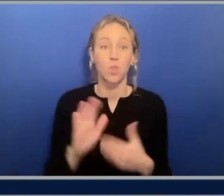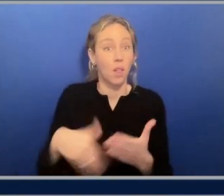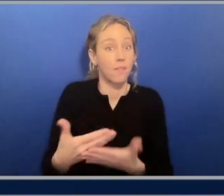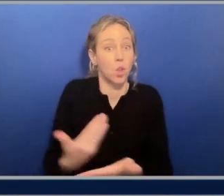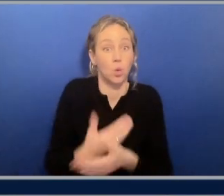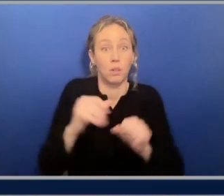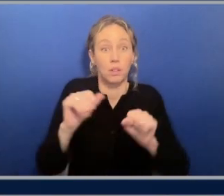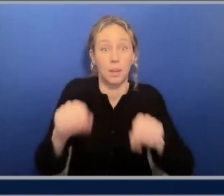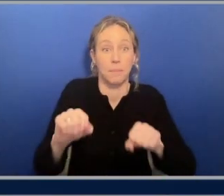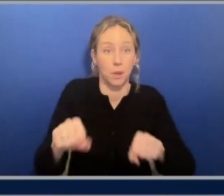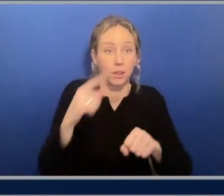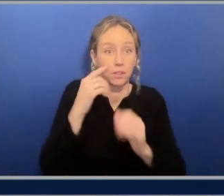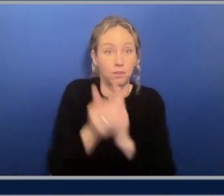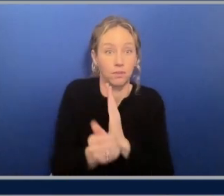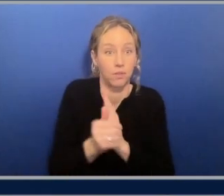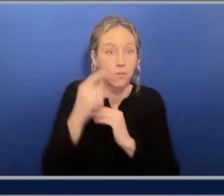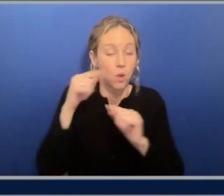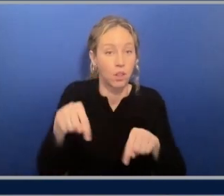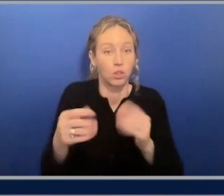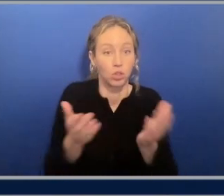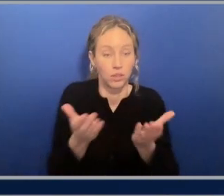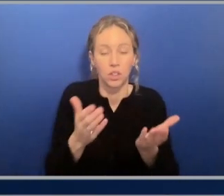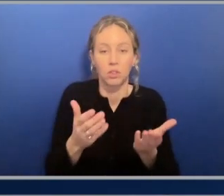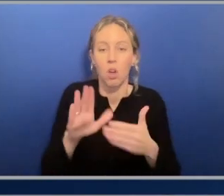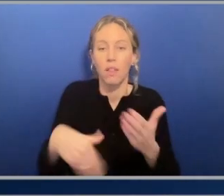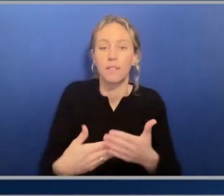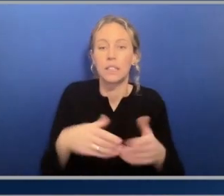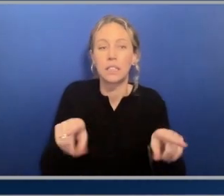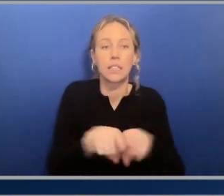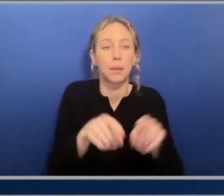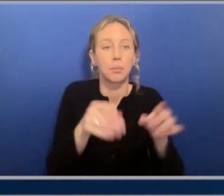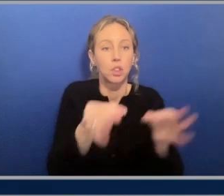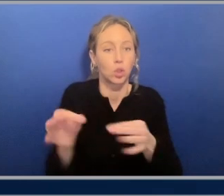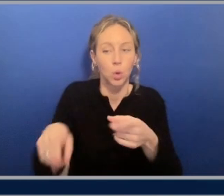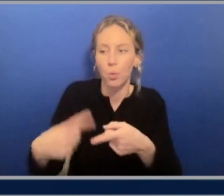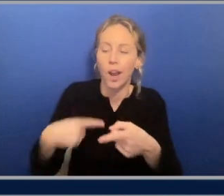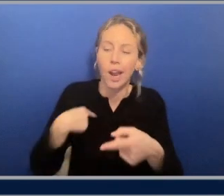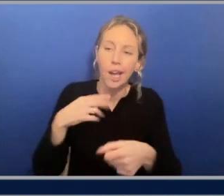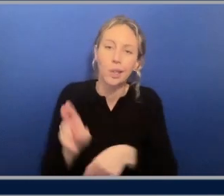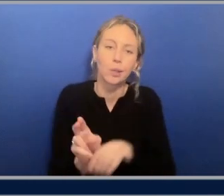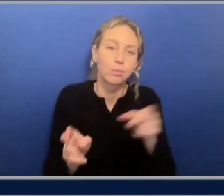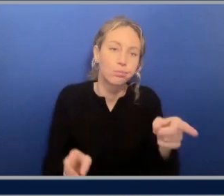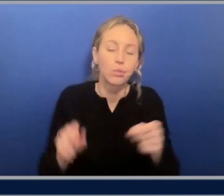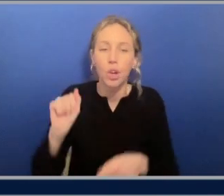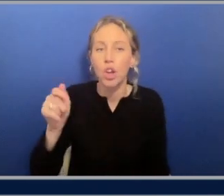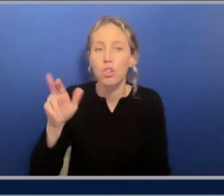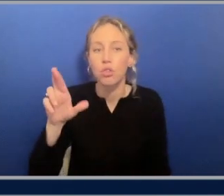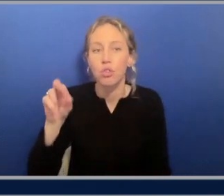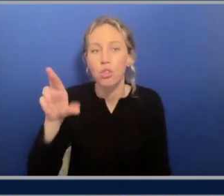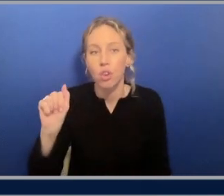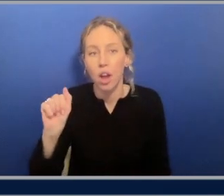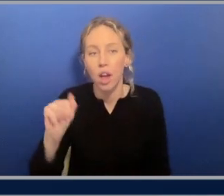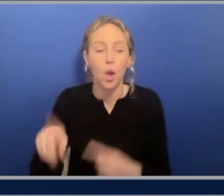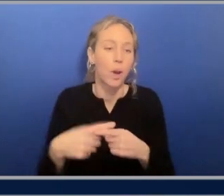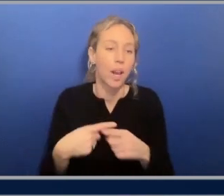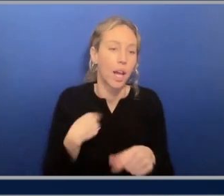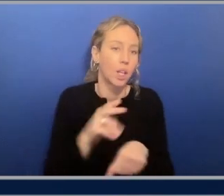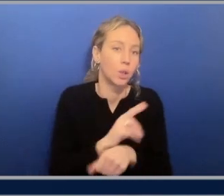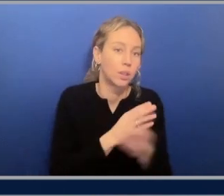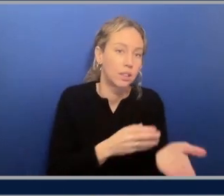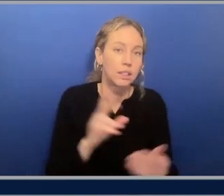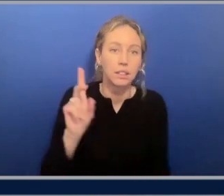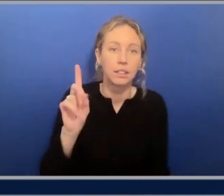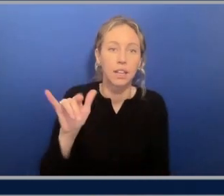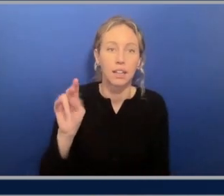same criteria, the same decisions that you want to make with when I want to use Aurora versus when I want to use DynamoDB, those decisions are still there.